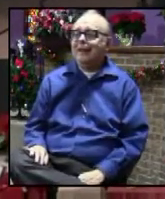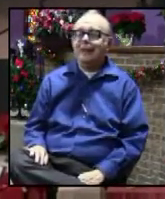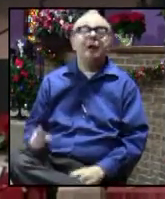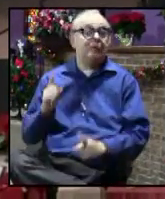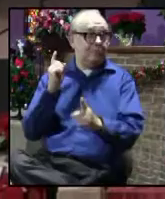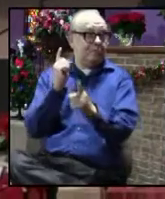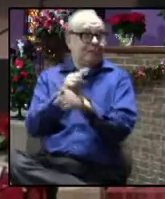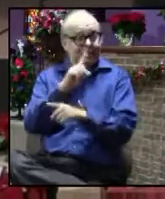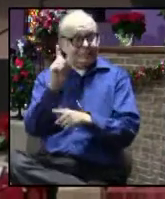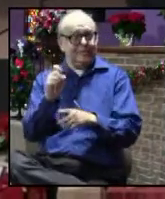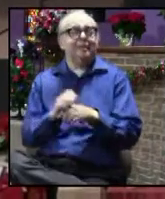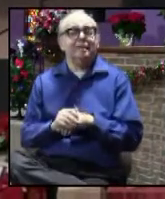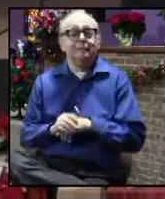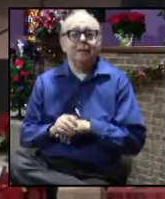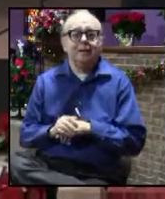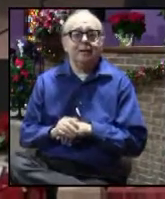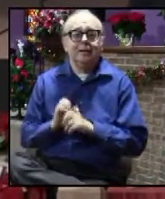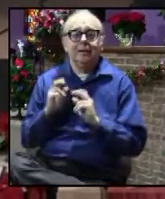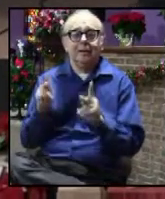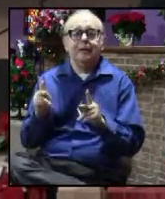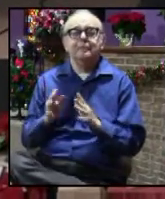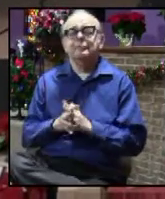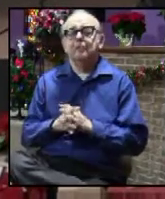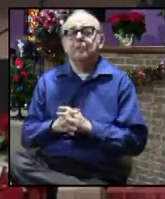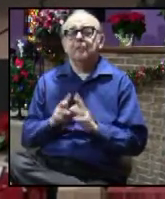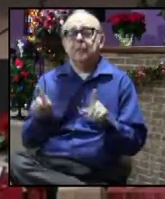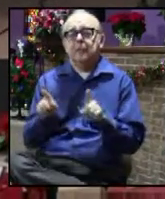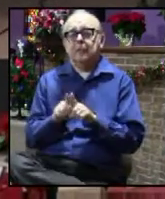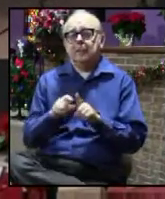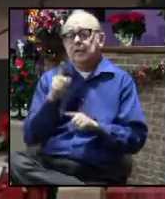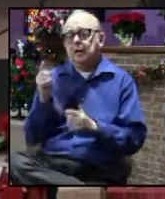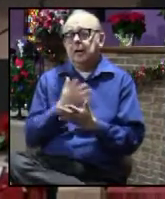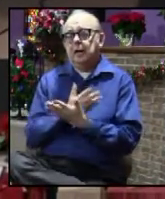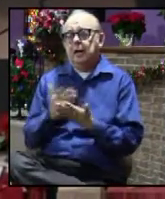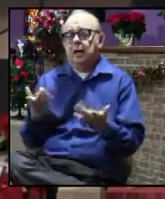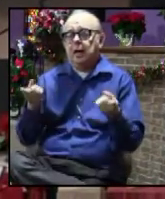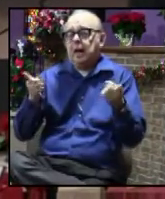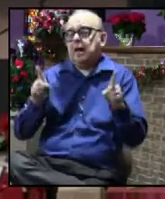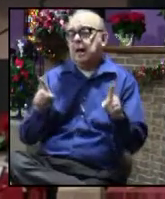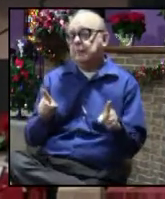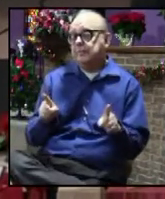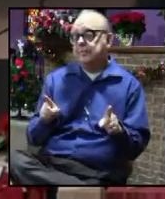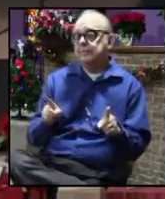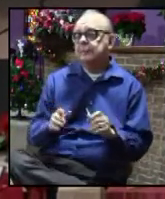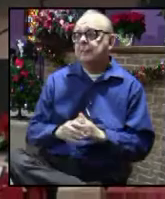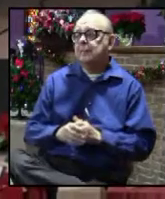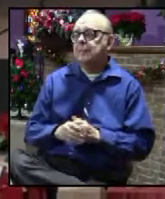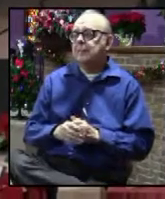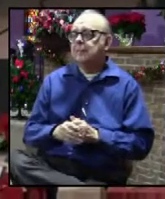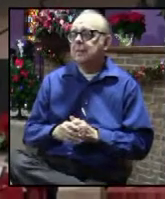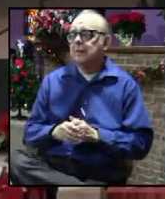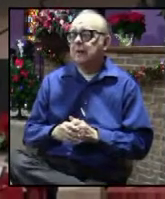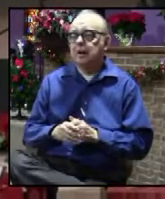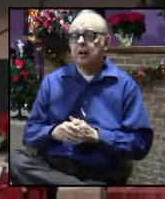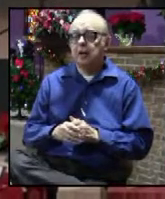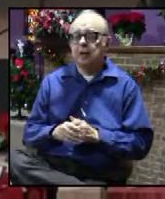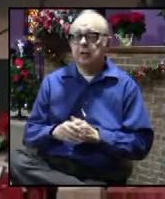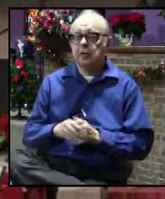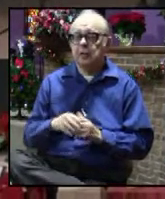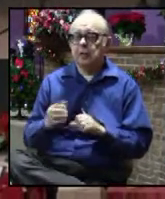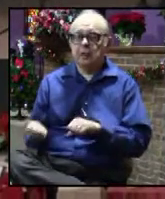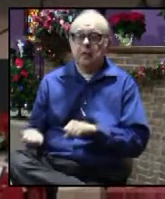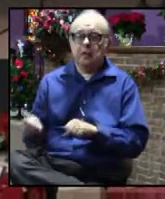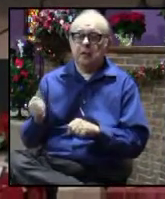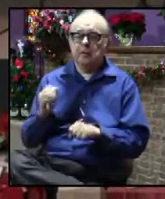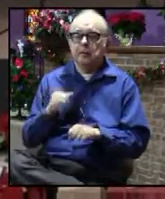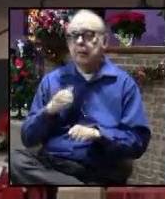Right? Okay. Also, one of the things that happens is this. As Baptists, if you